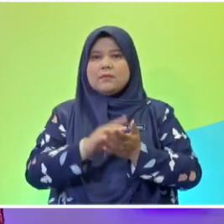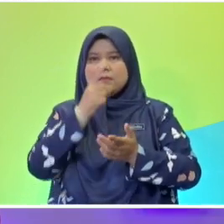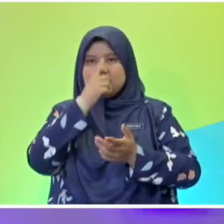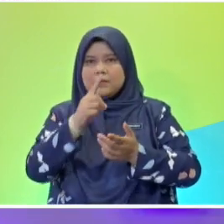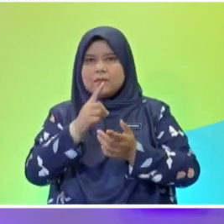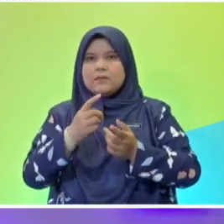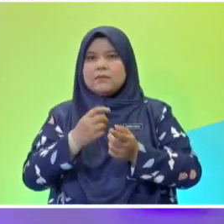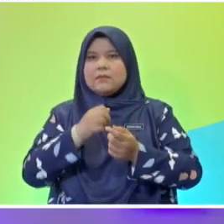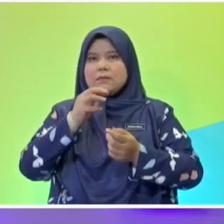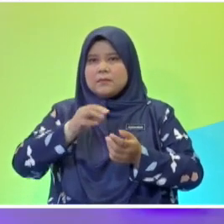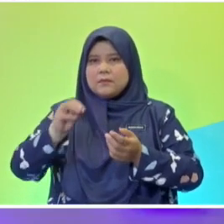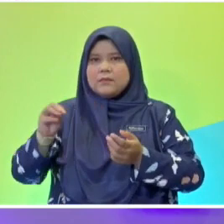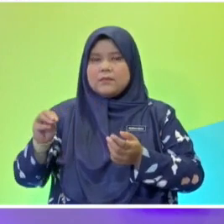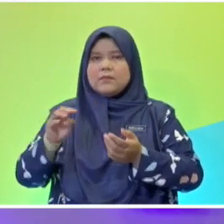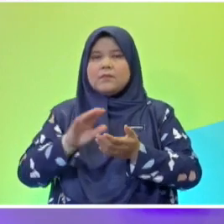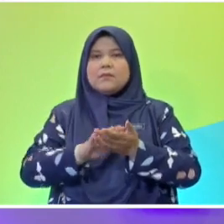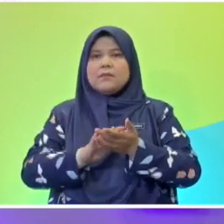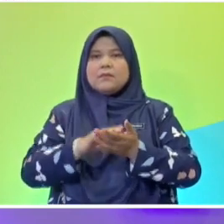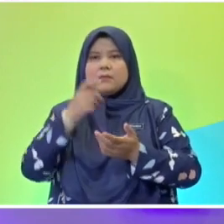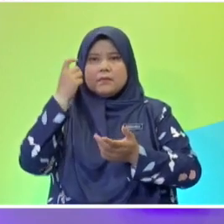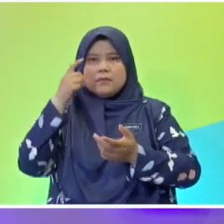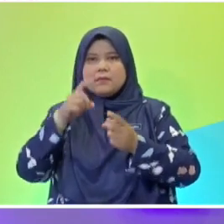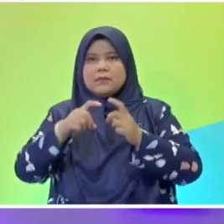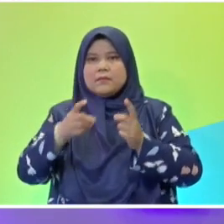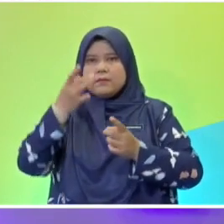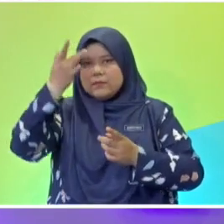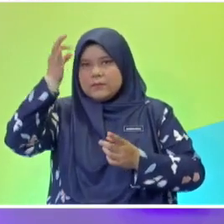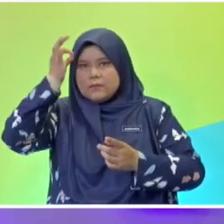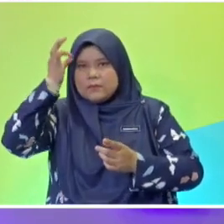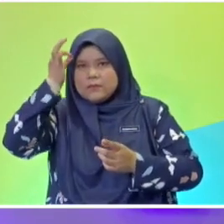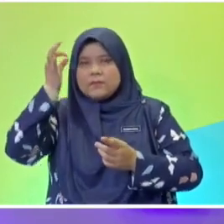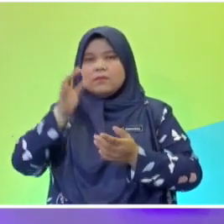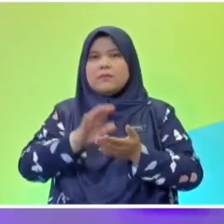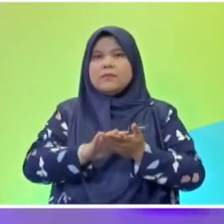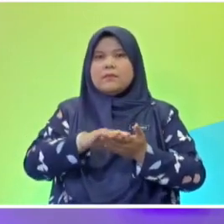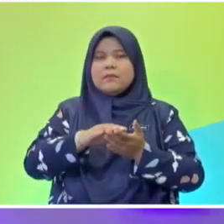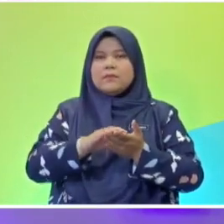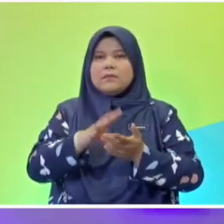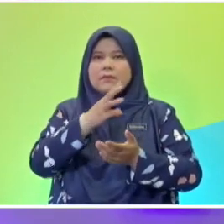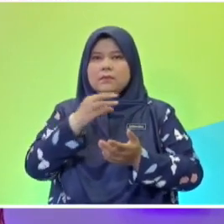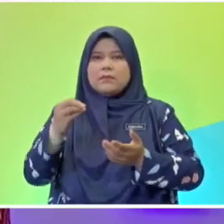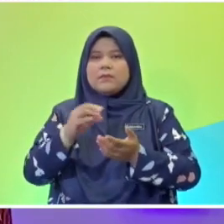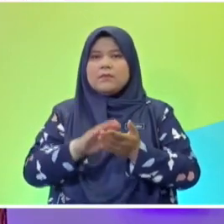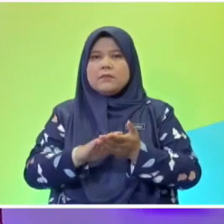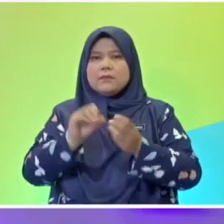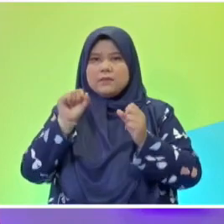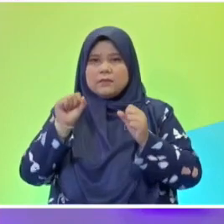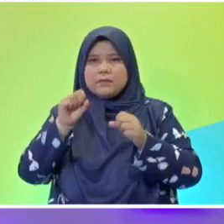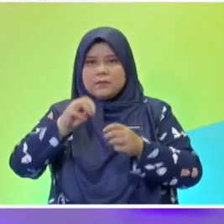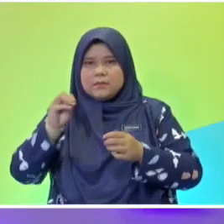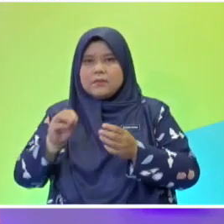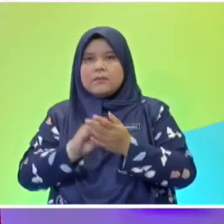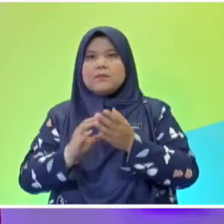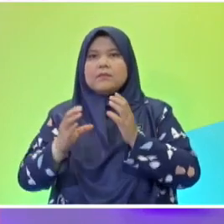the students to make decisions through critical and analytical thinking, and finally to enable the students to collaborate